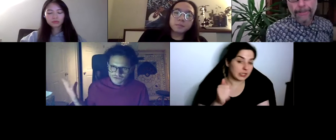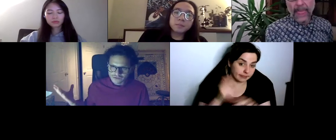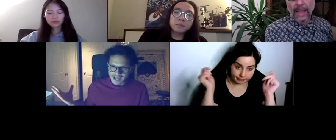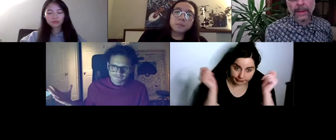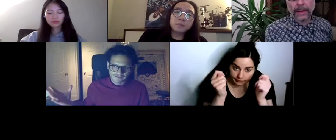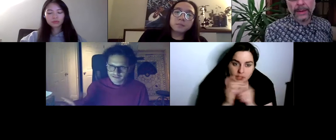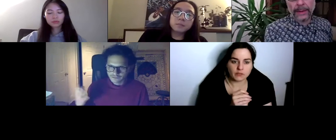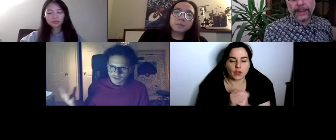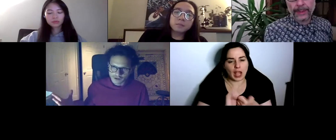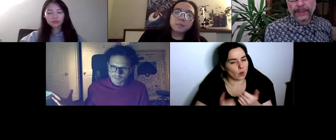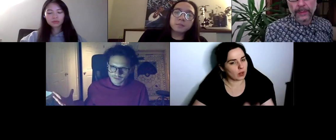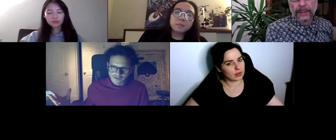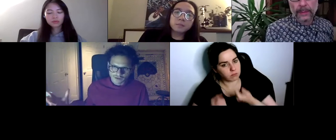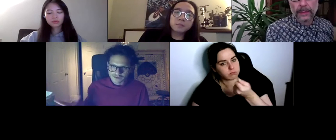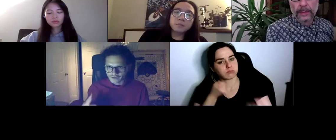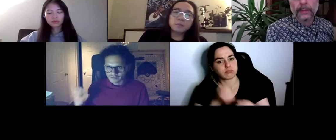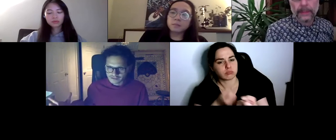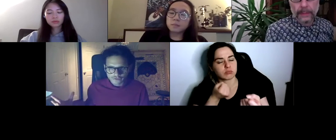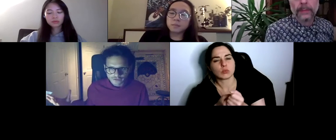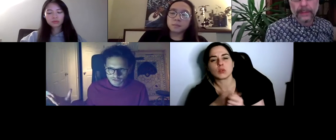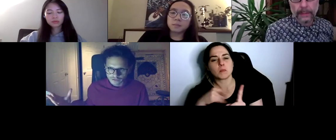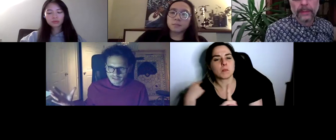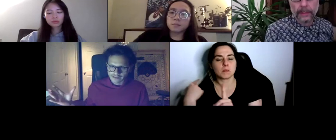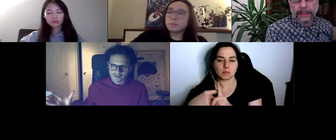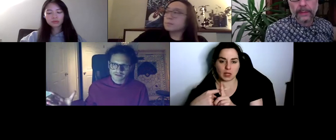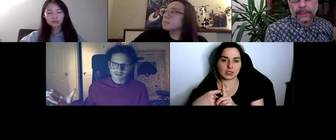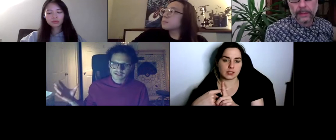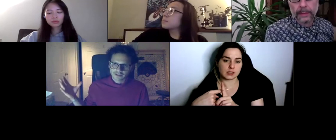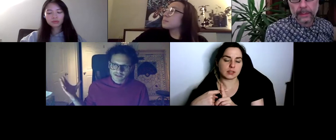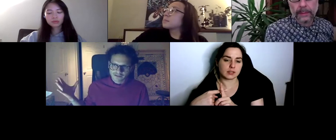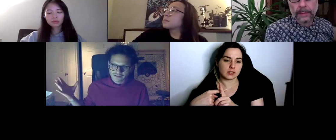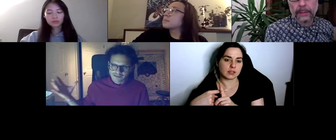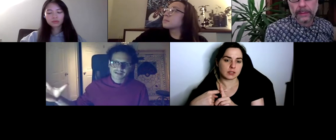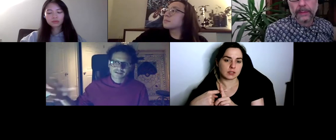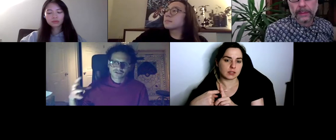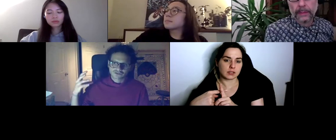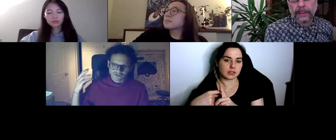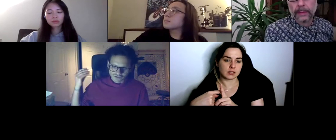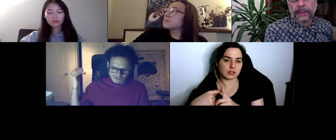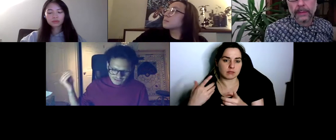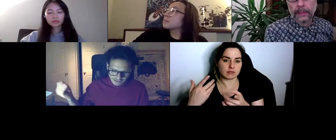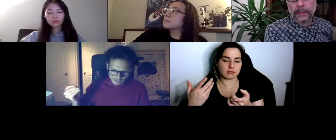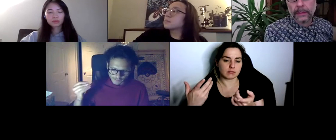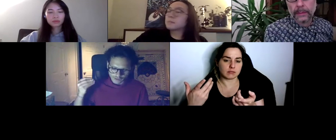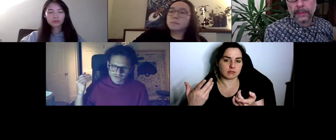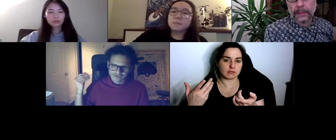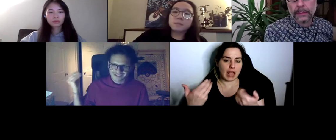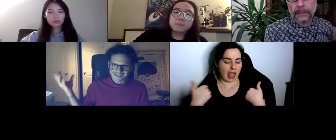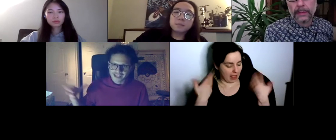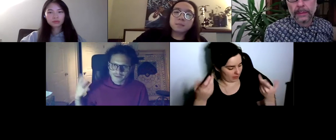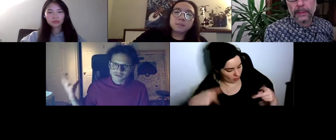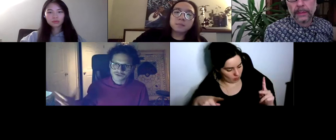like also the affective realm that is also very material in the space to critique, but also